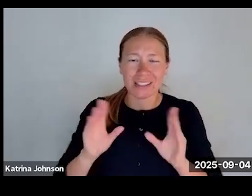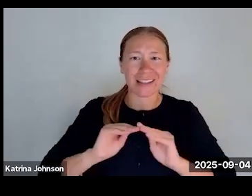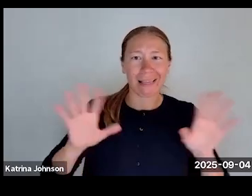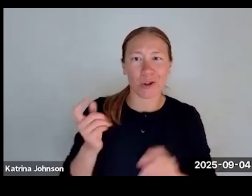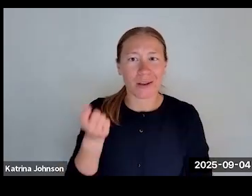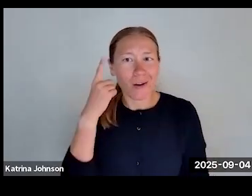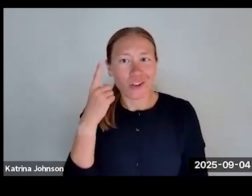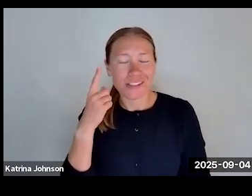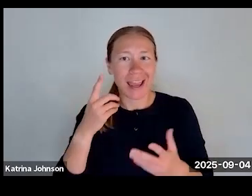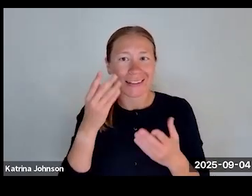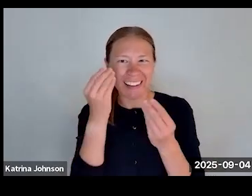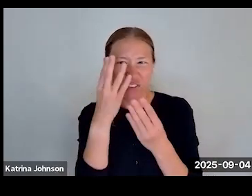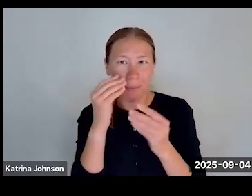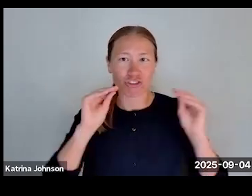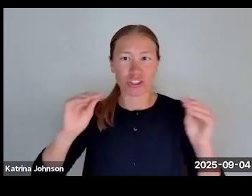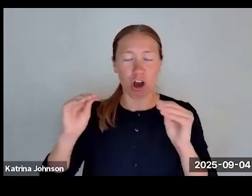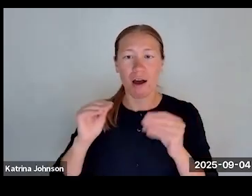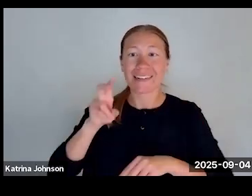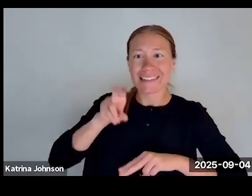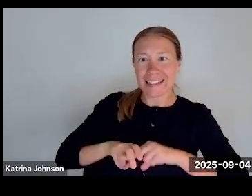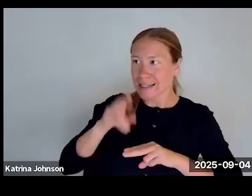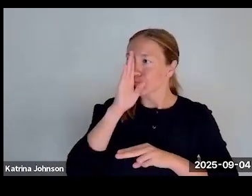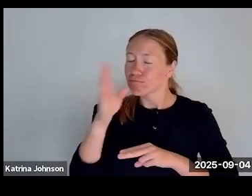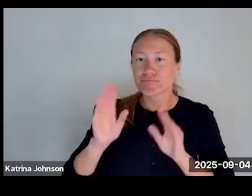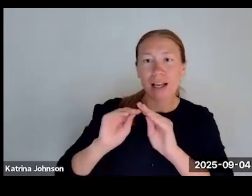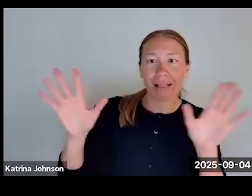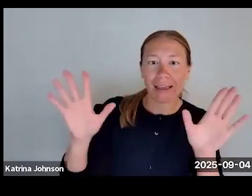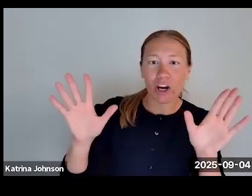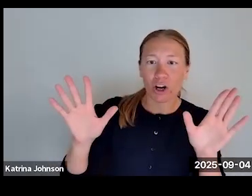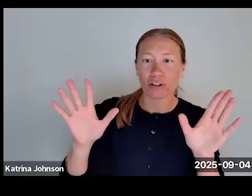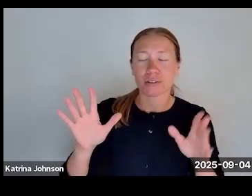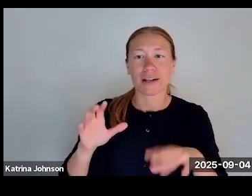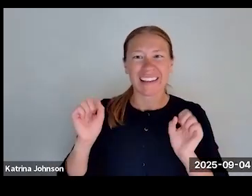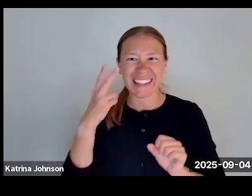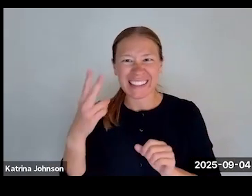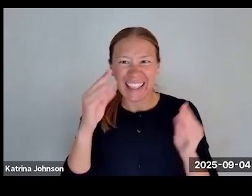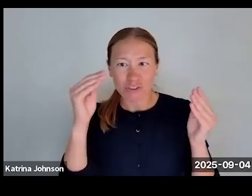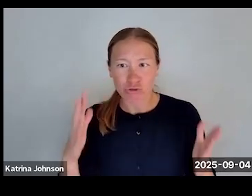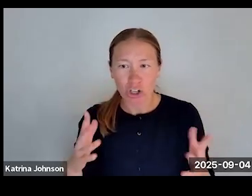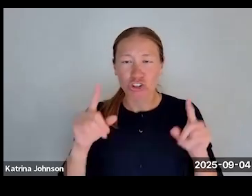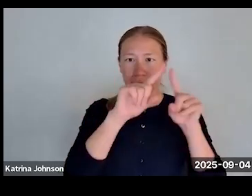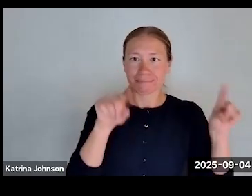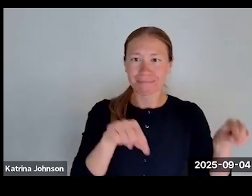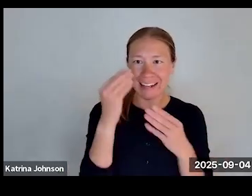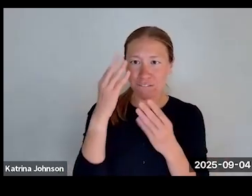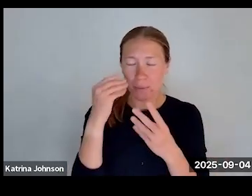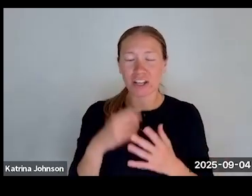arranging seating with good sight lines, using the microphone, and offering information in multiple